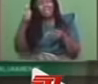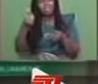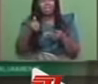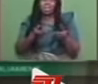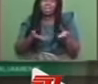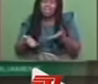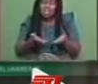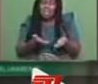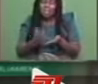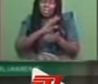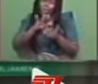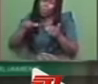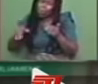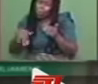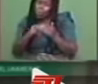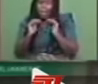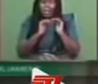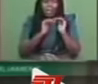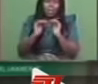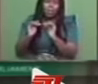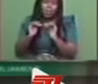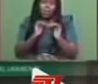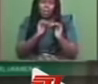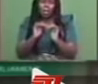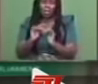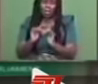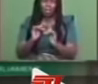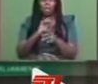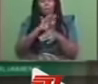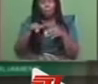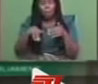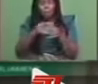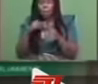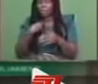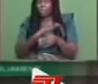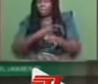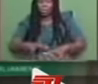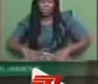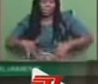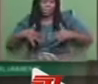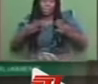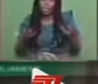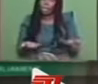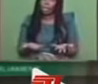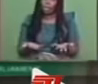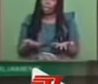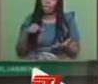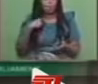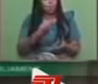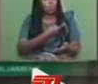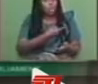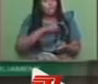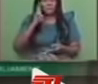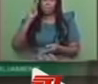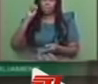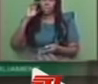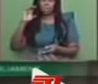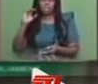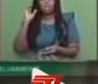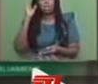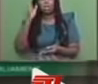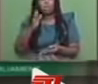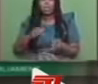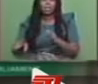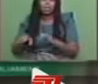enriches all who call these islands home. We will do our part to ensure that our citizens can